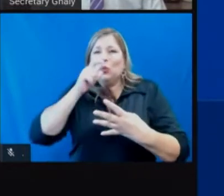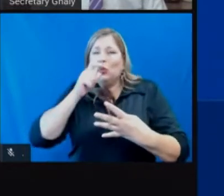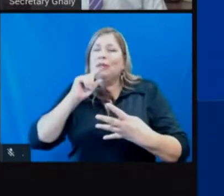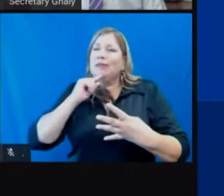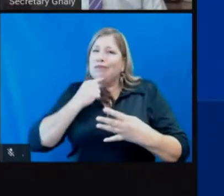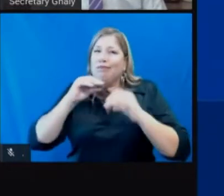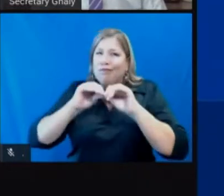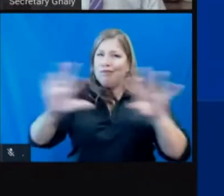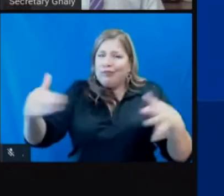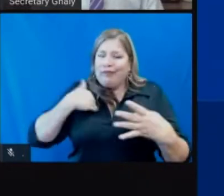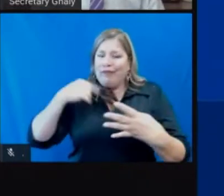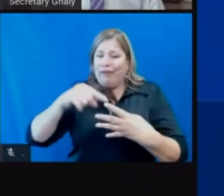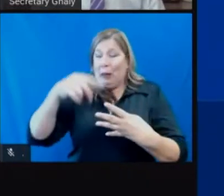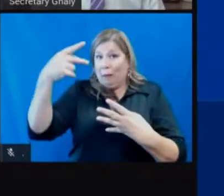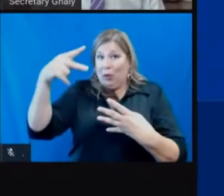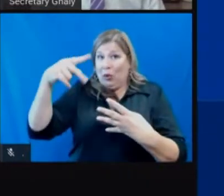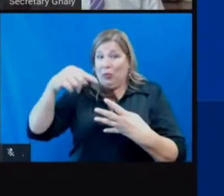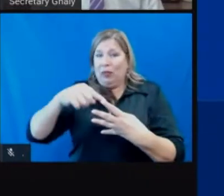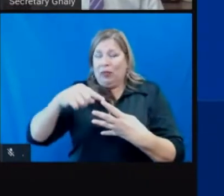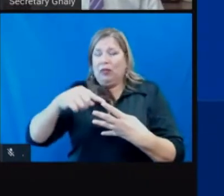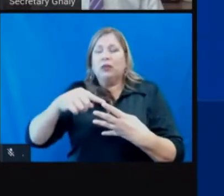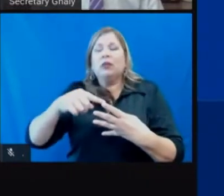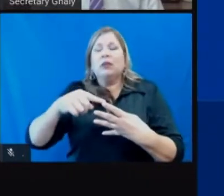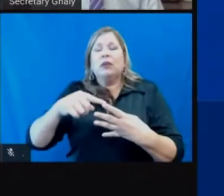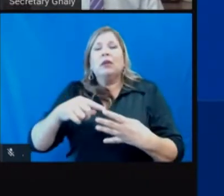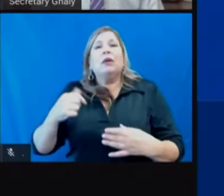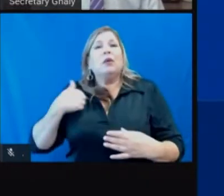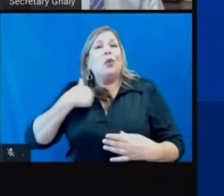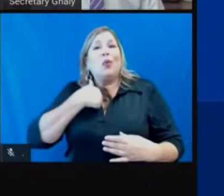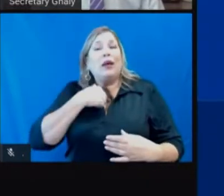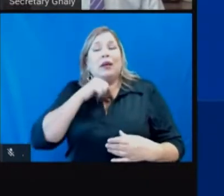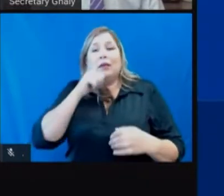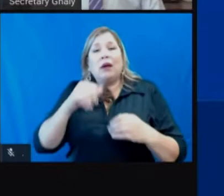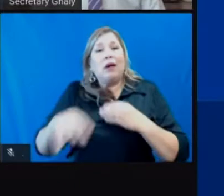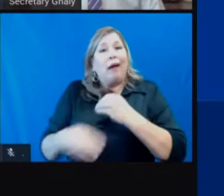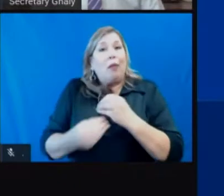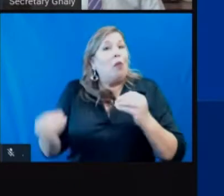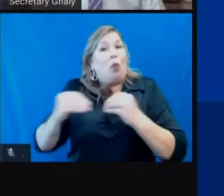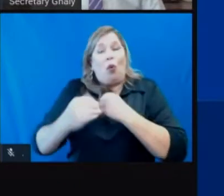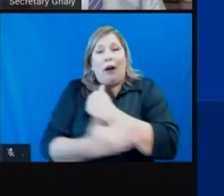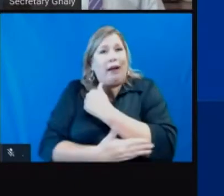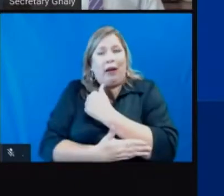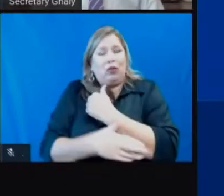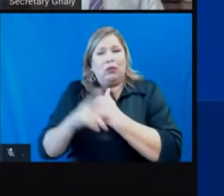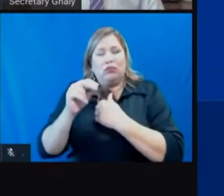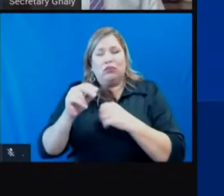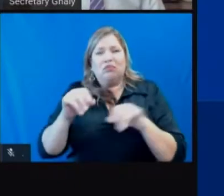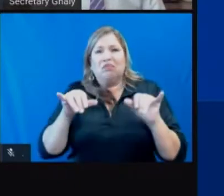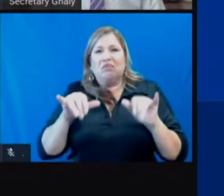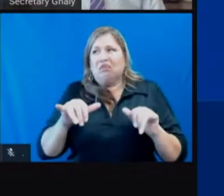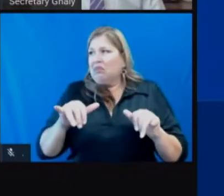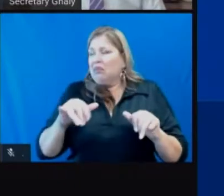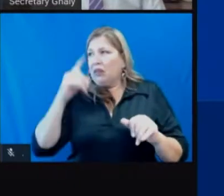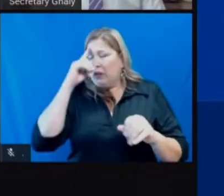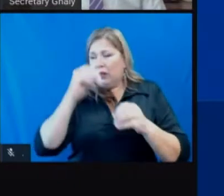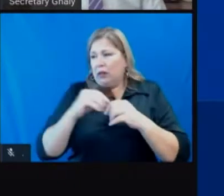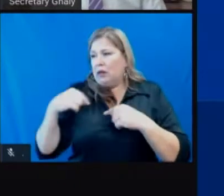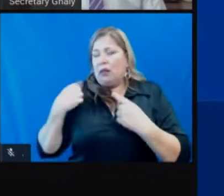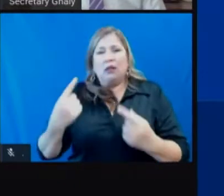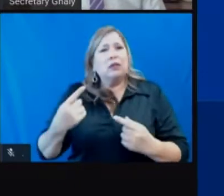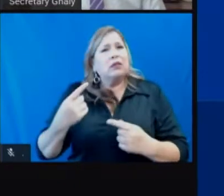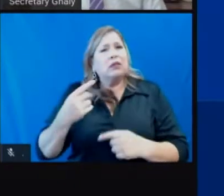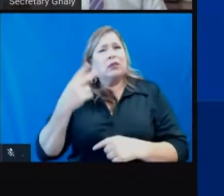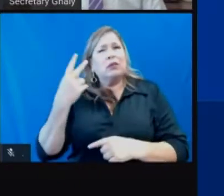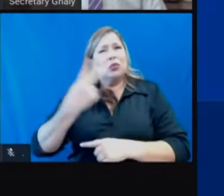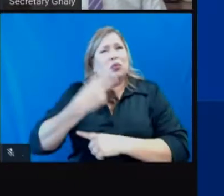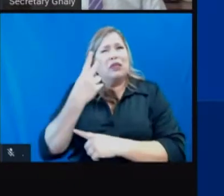tier. Today, we are not announcing additional counties in the purple tier. In fact, over the past 48 hours, if we looked